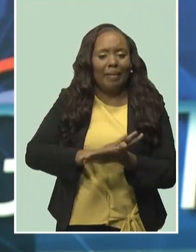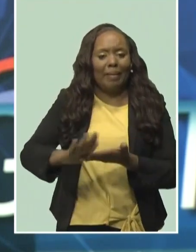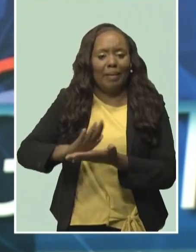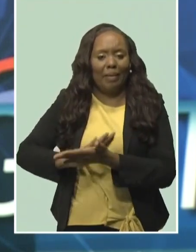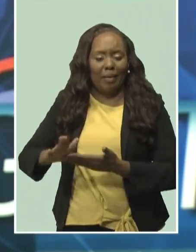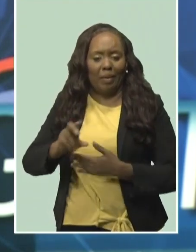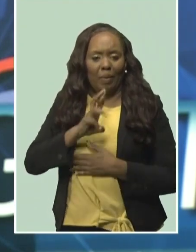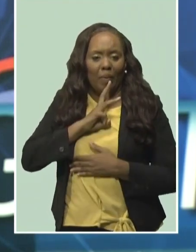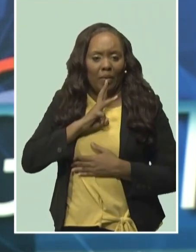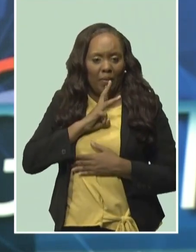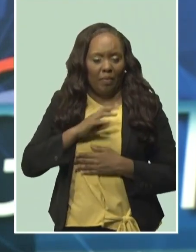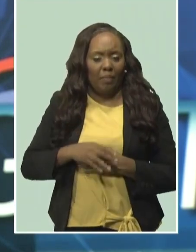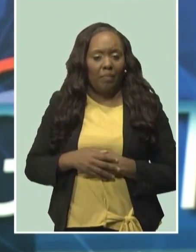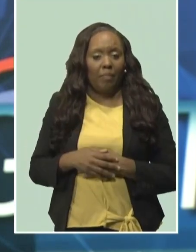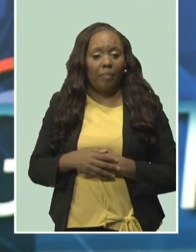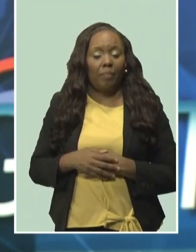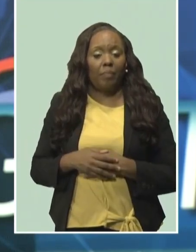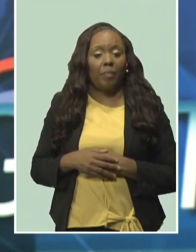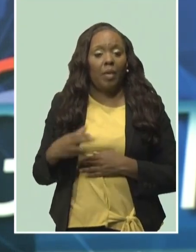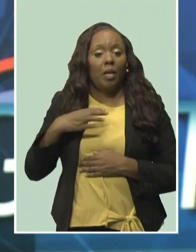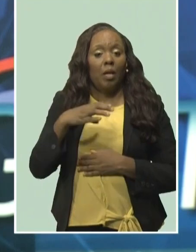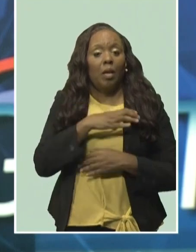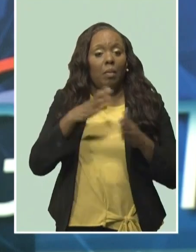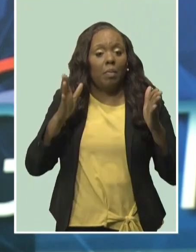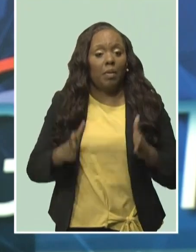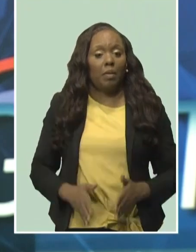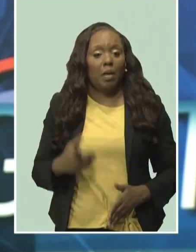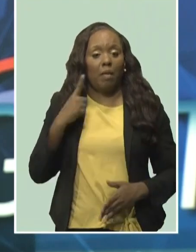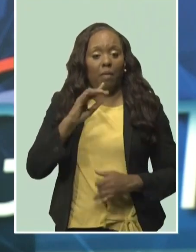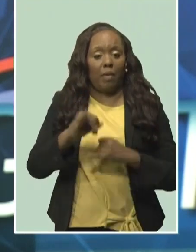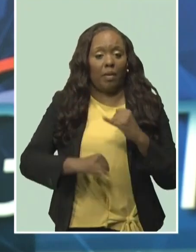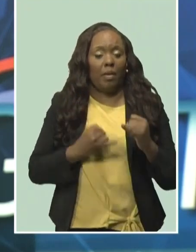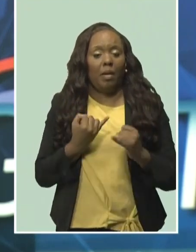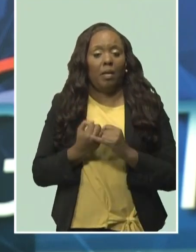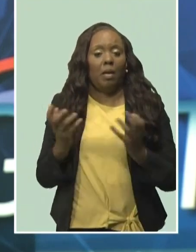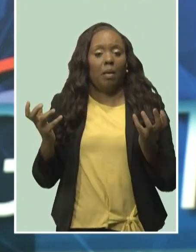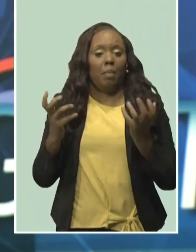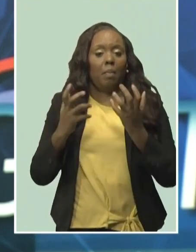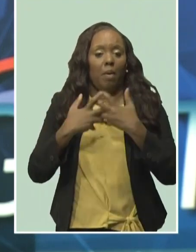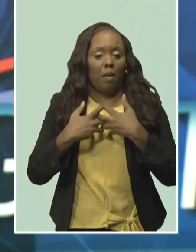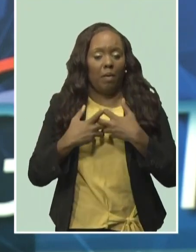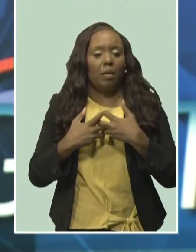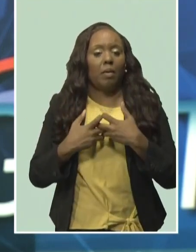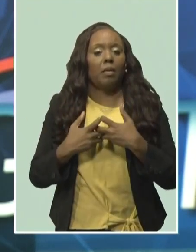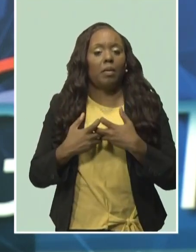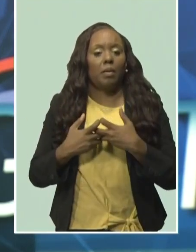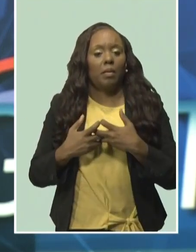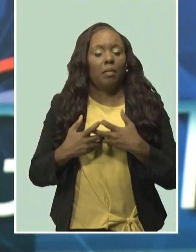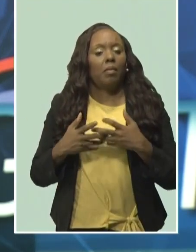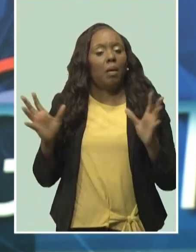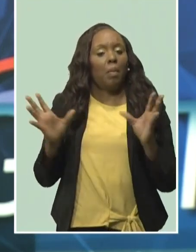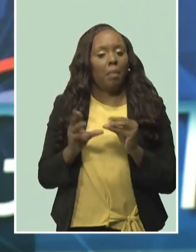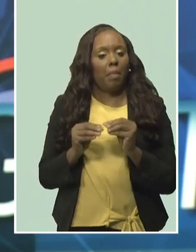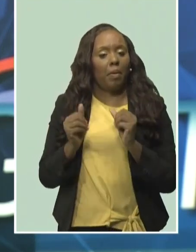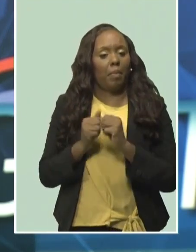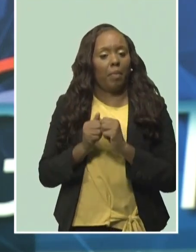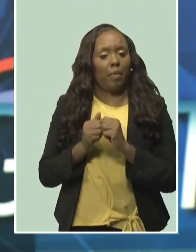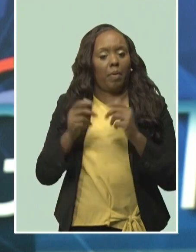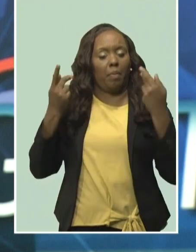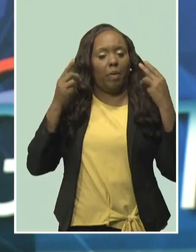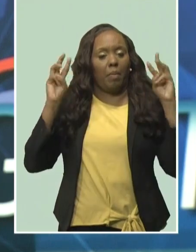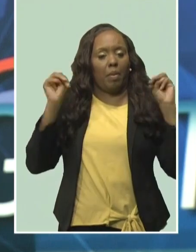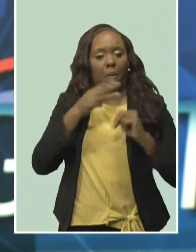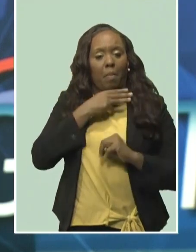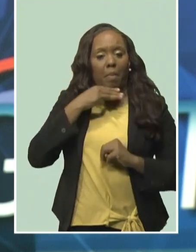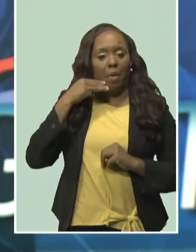Commissioner for International Partnerships after meeting with Prime Minister Mia Motley in Paris. The Commissioner said the EU's